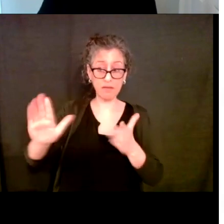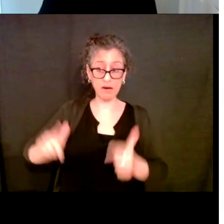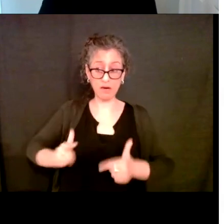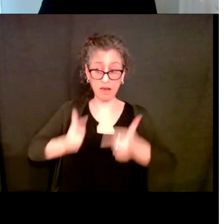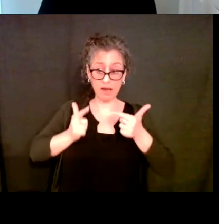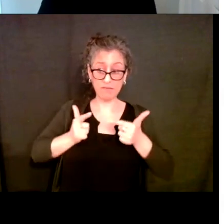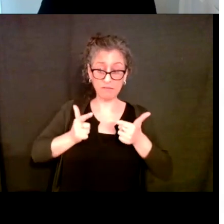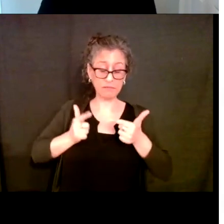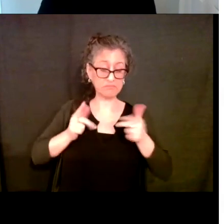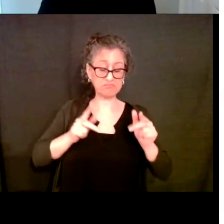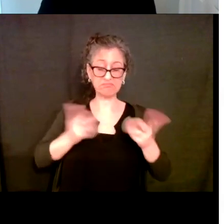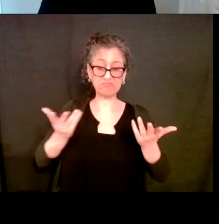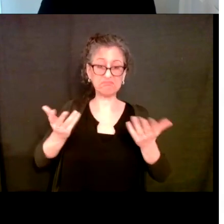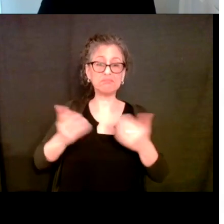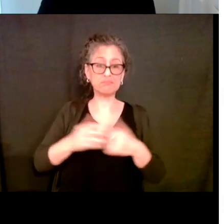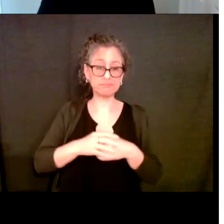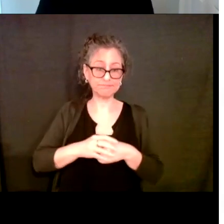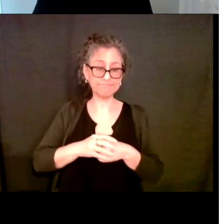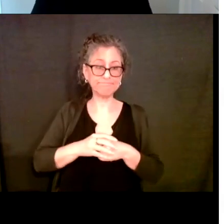through.